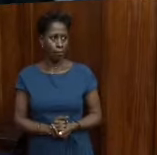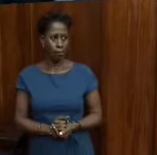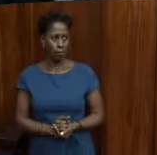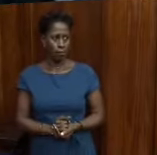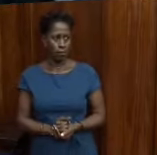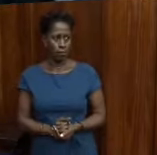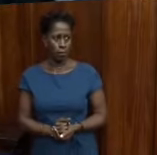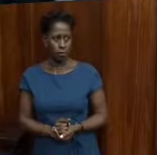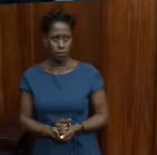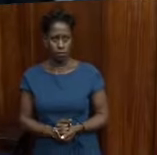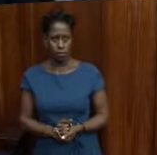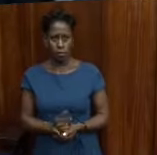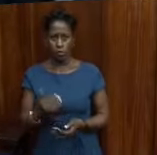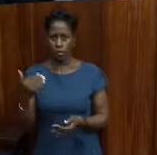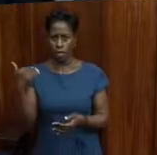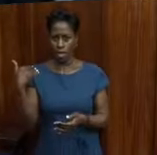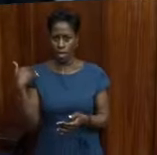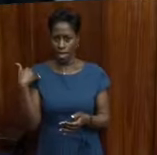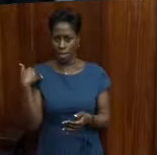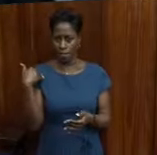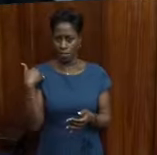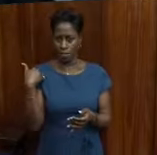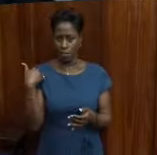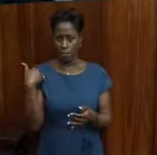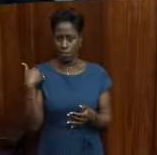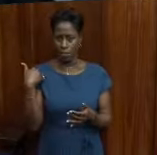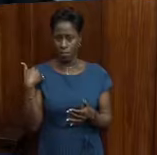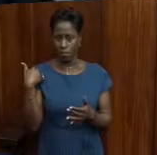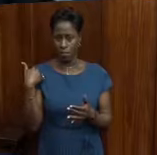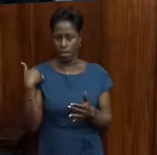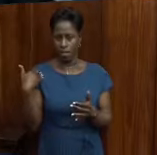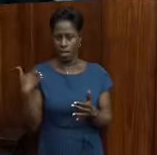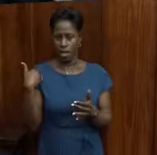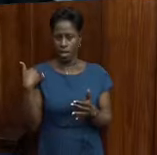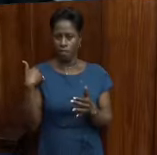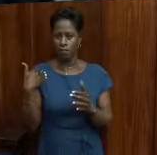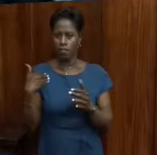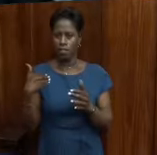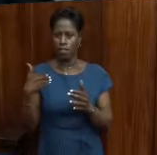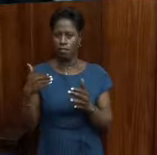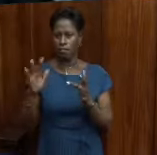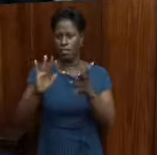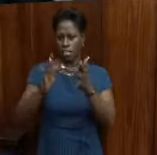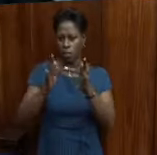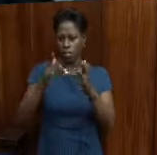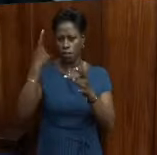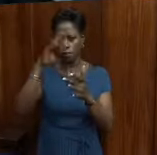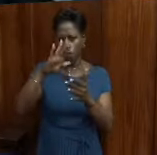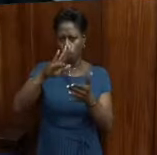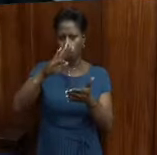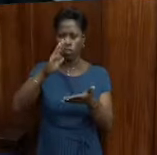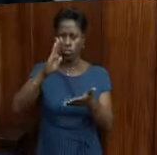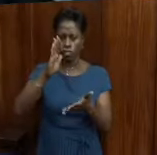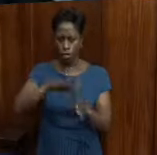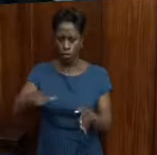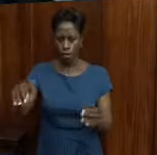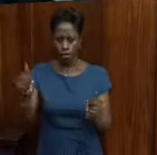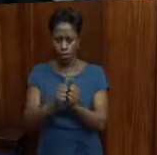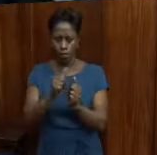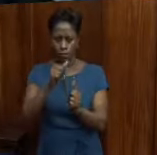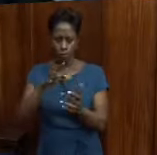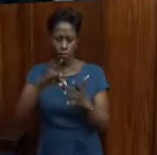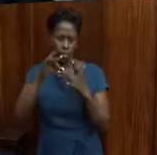Assistive devices will be purchased to support the learning of students with special needs. The major highlight of this